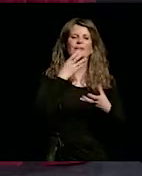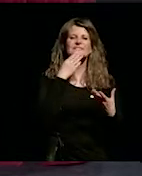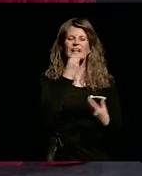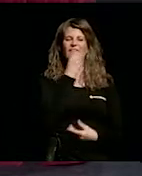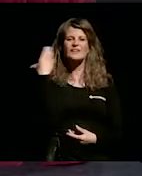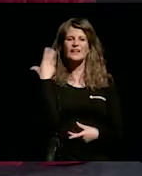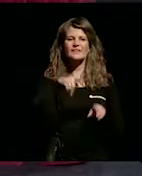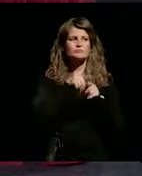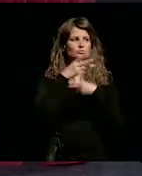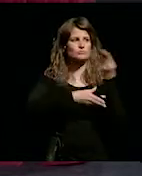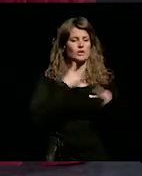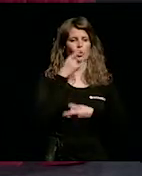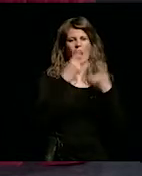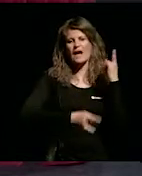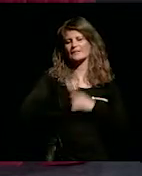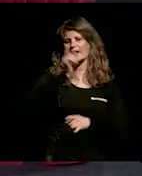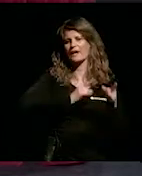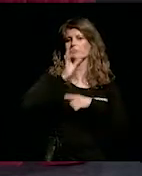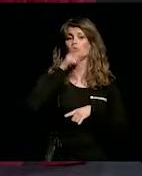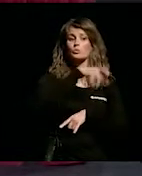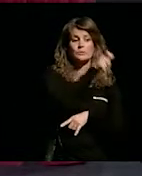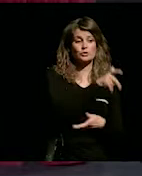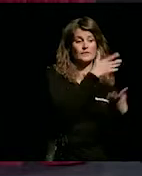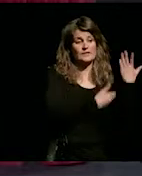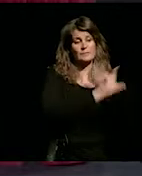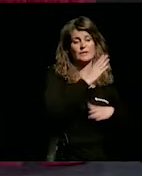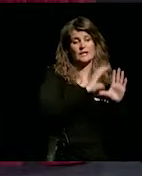serves to help us tell the story by giving us new ways to communicate to our